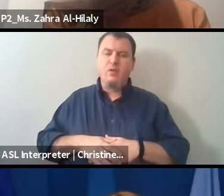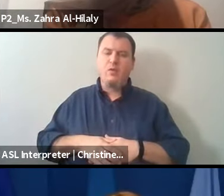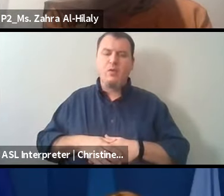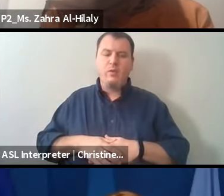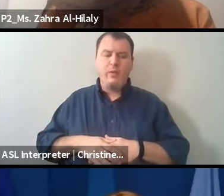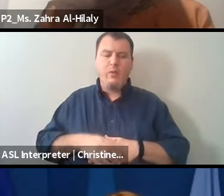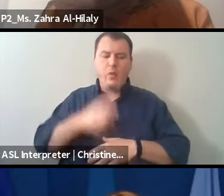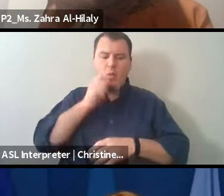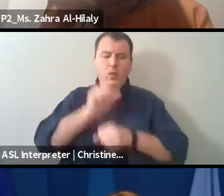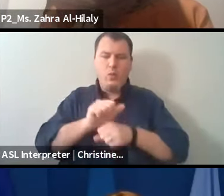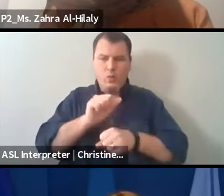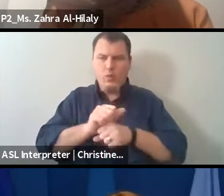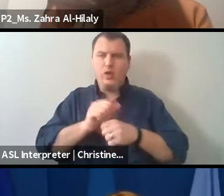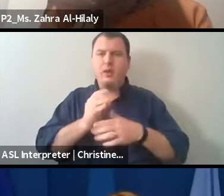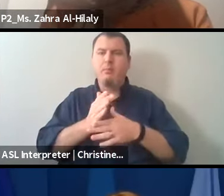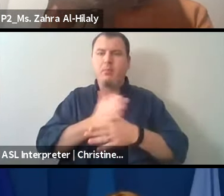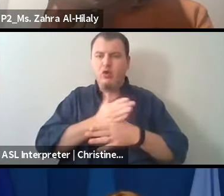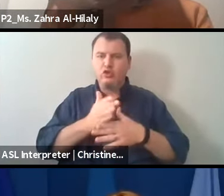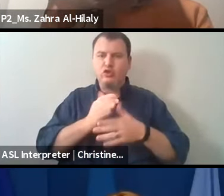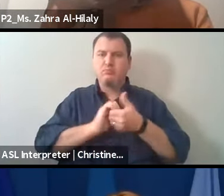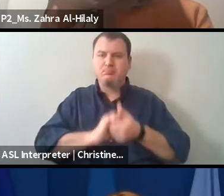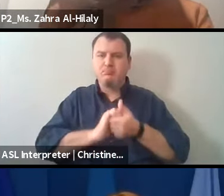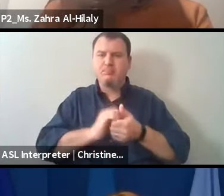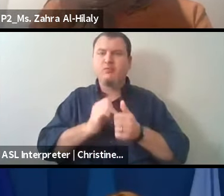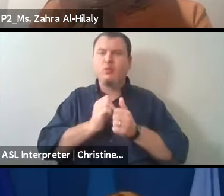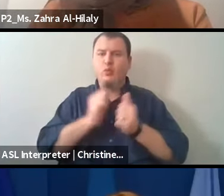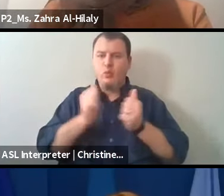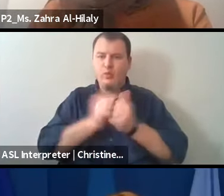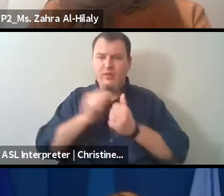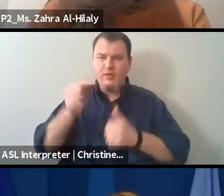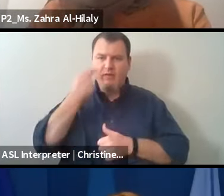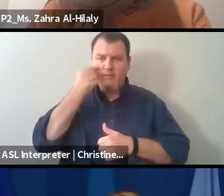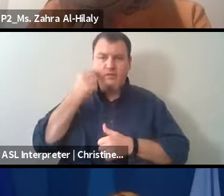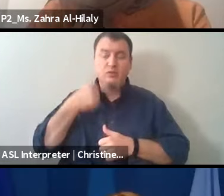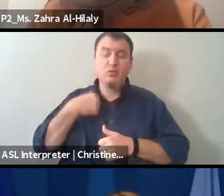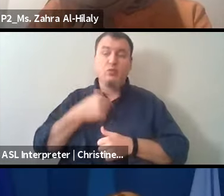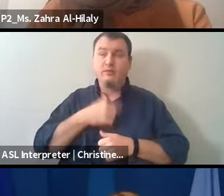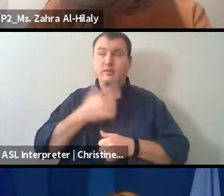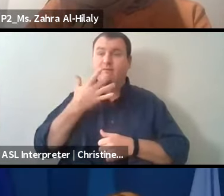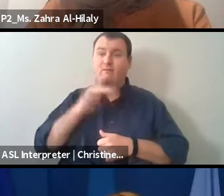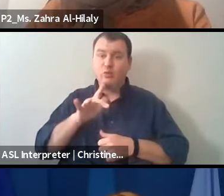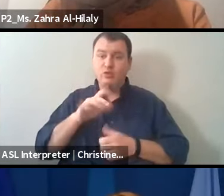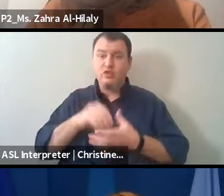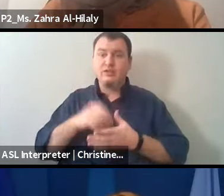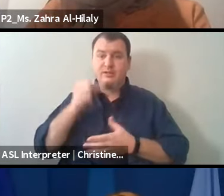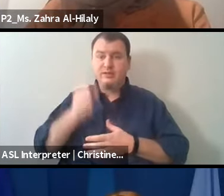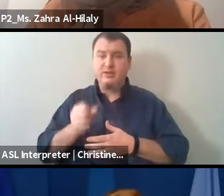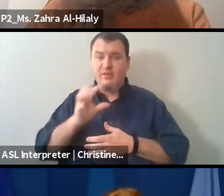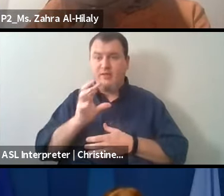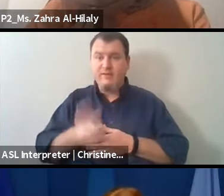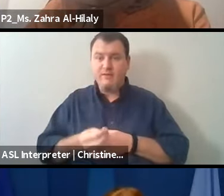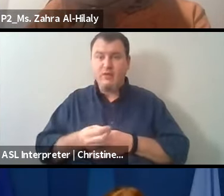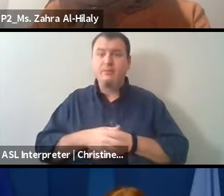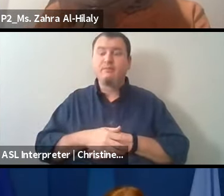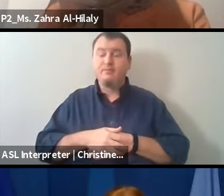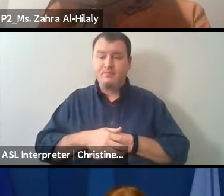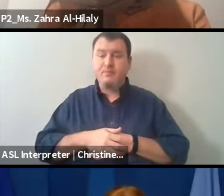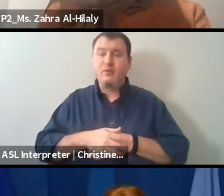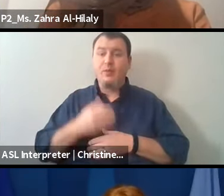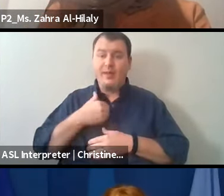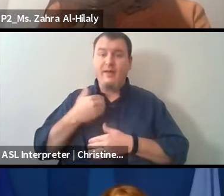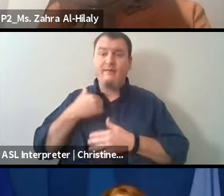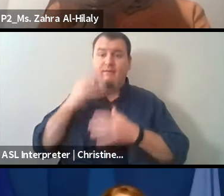in partnership with governments. We are very fortunate in South Africa. We've got a